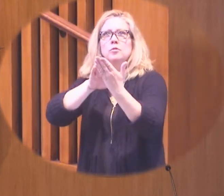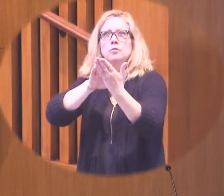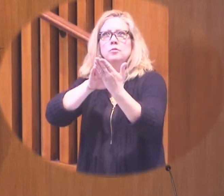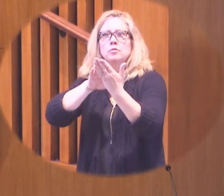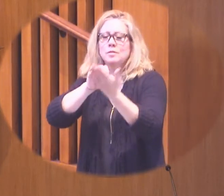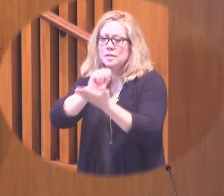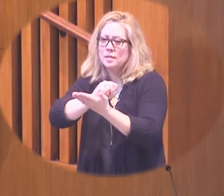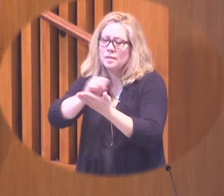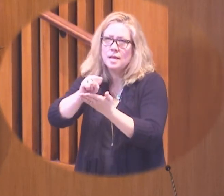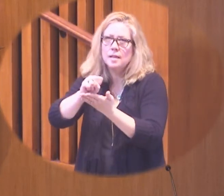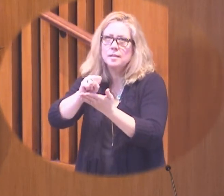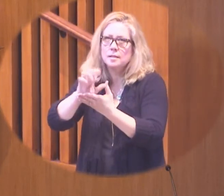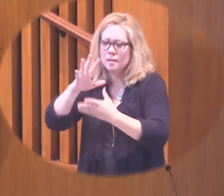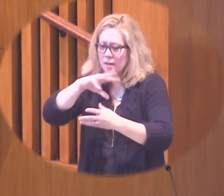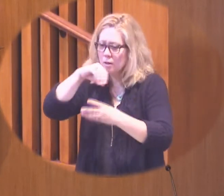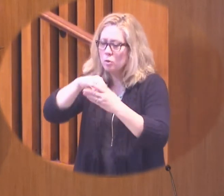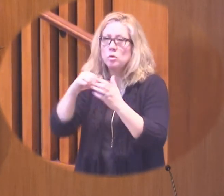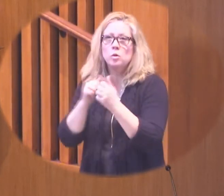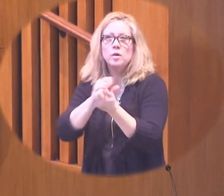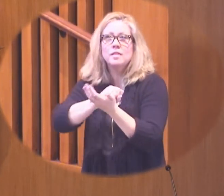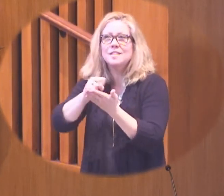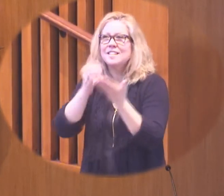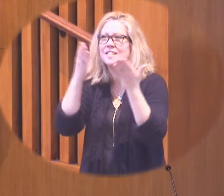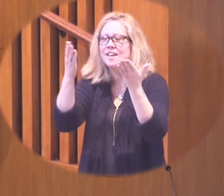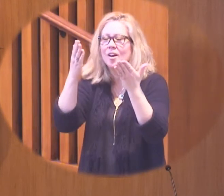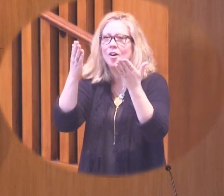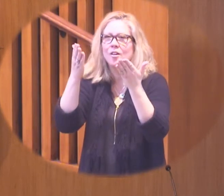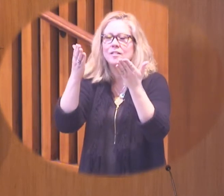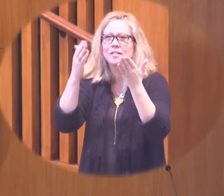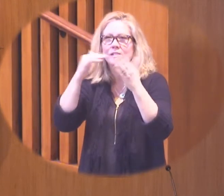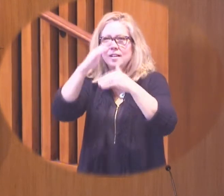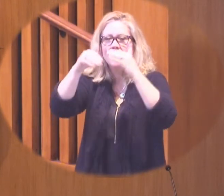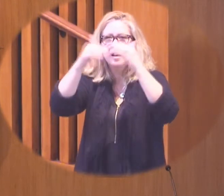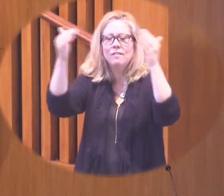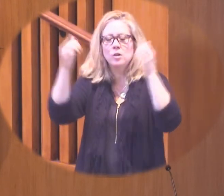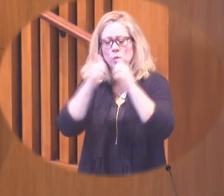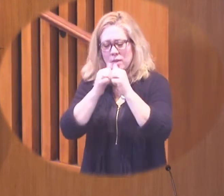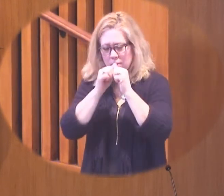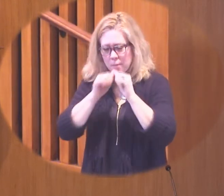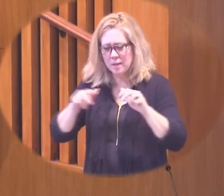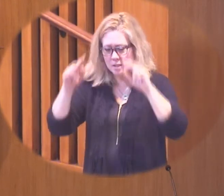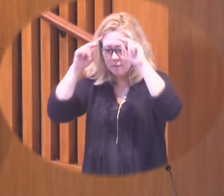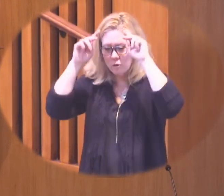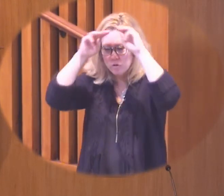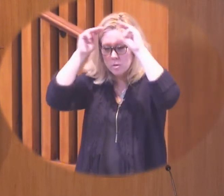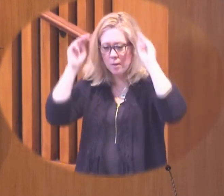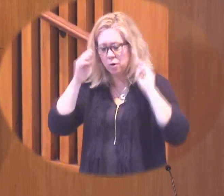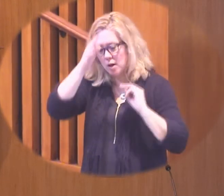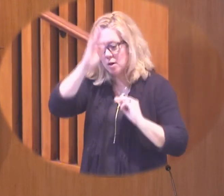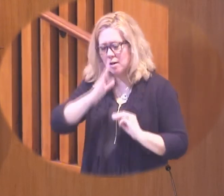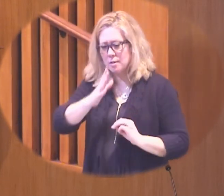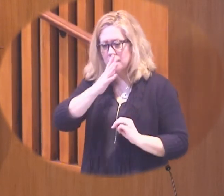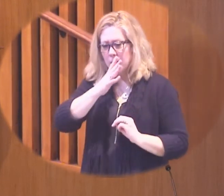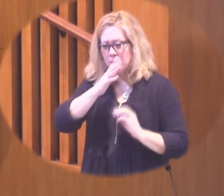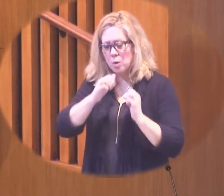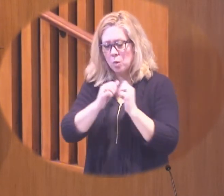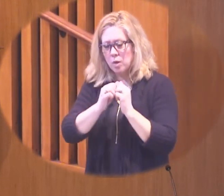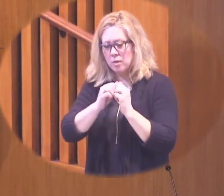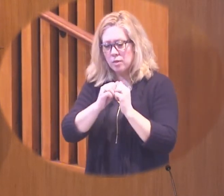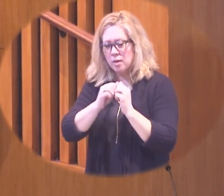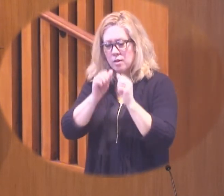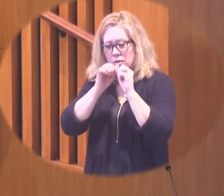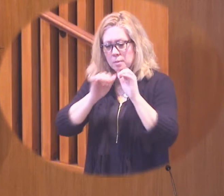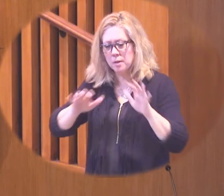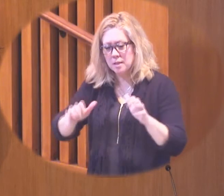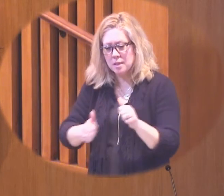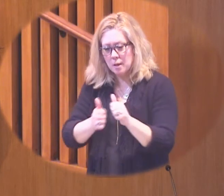the saints in the halls of heaven, with the Blessed Virgin Mary, Mother of God, the blessed apostles